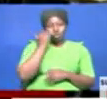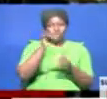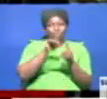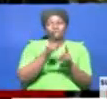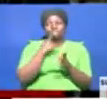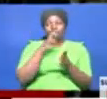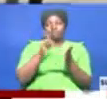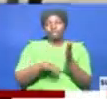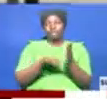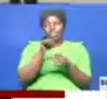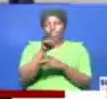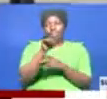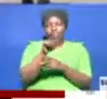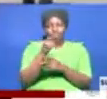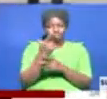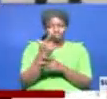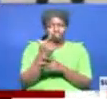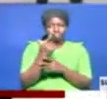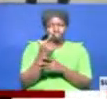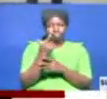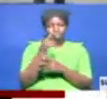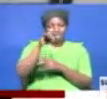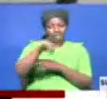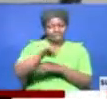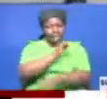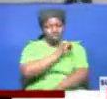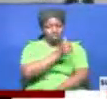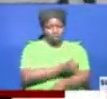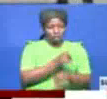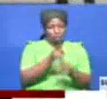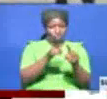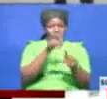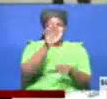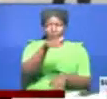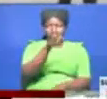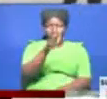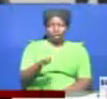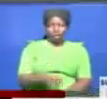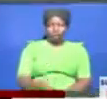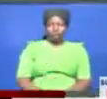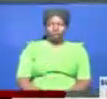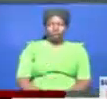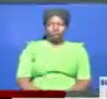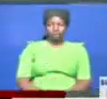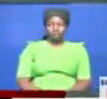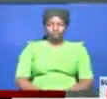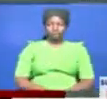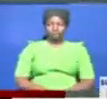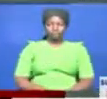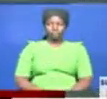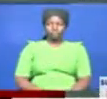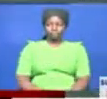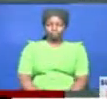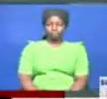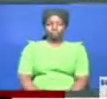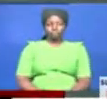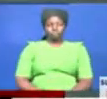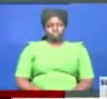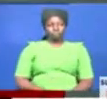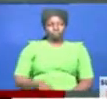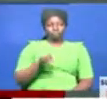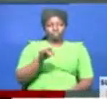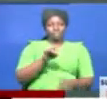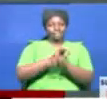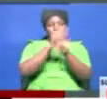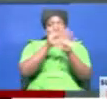usurped authority by Parliament. Serafina Robi for Prime Edition. Now, that is just a clear